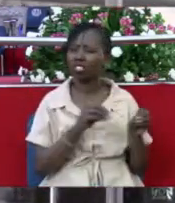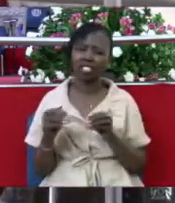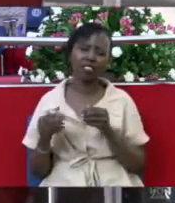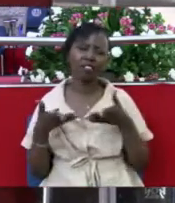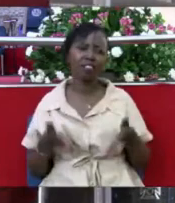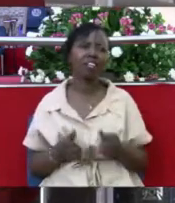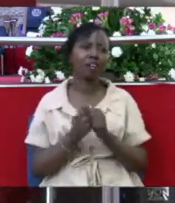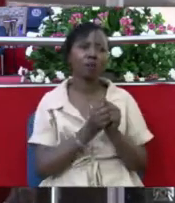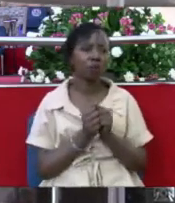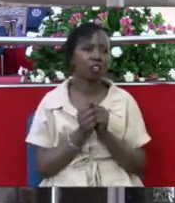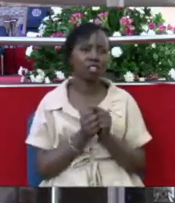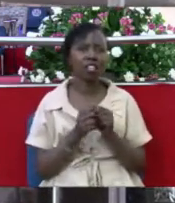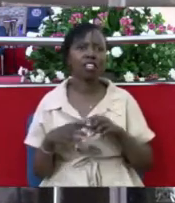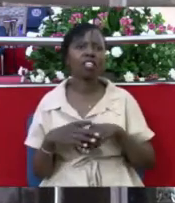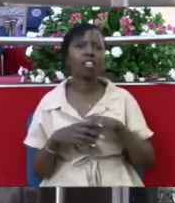life to Jesus.